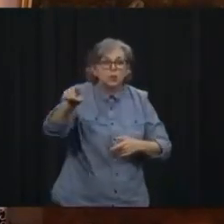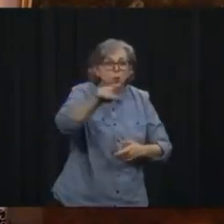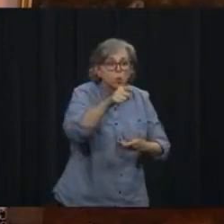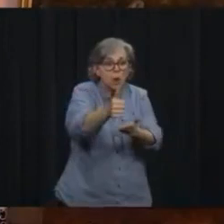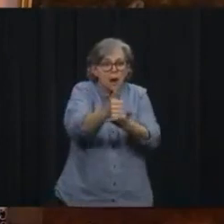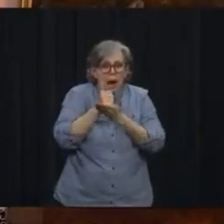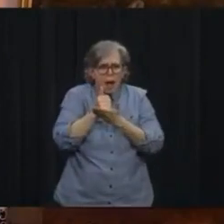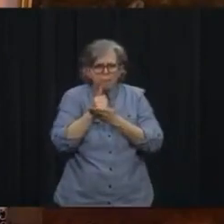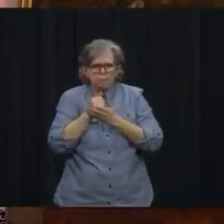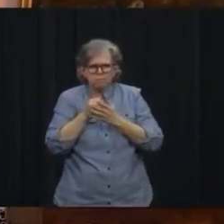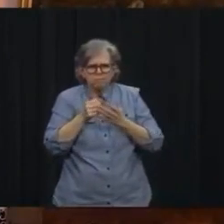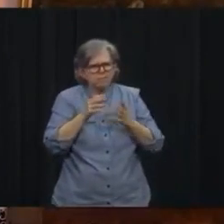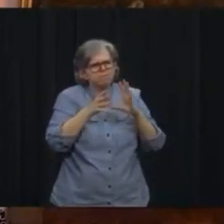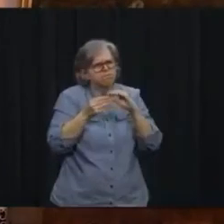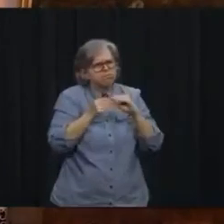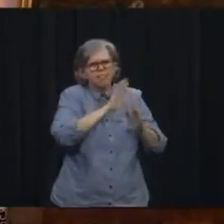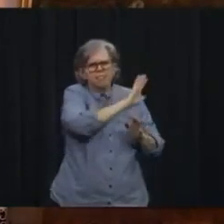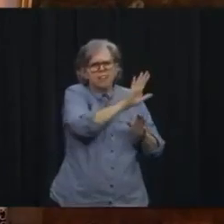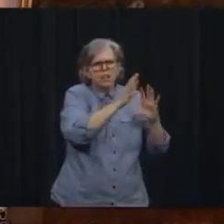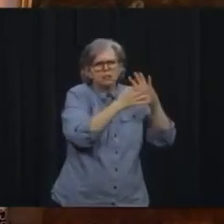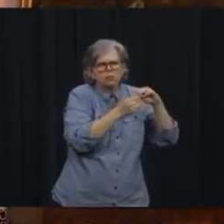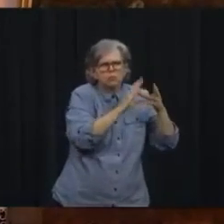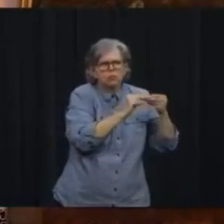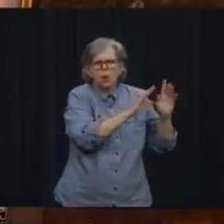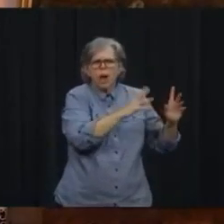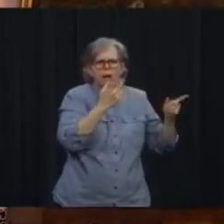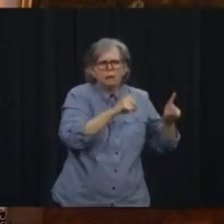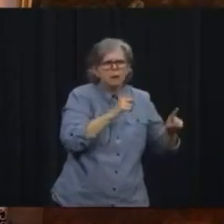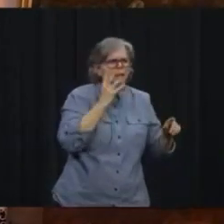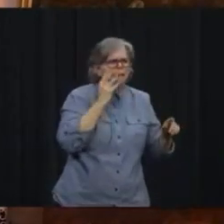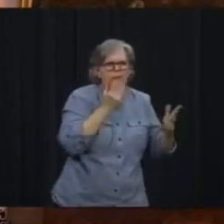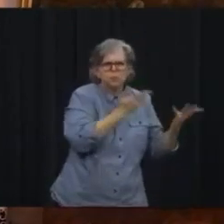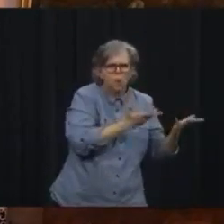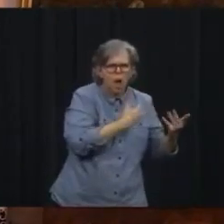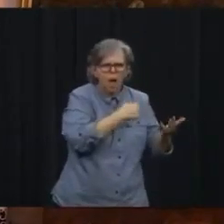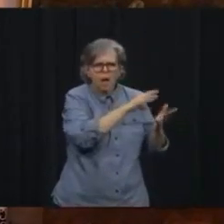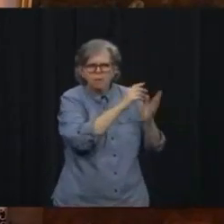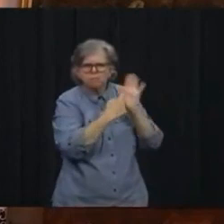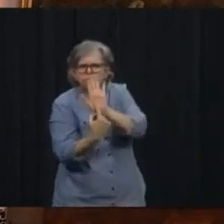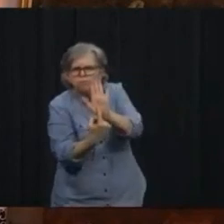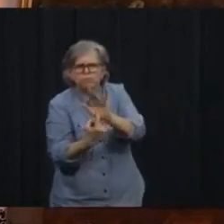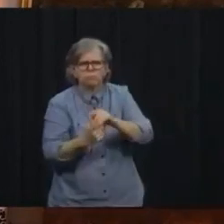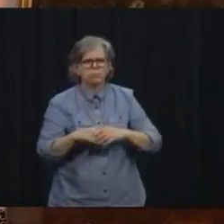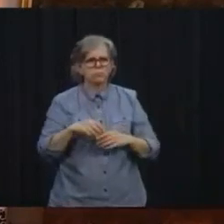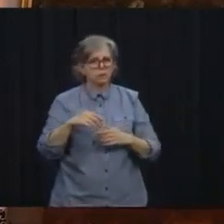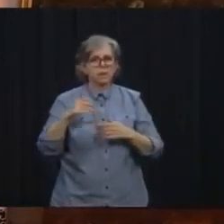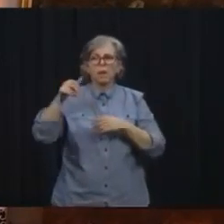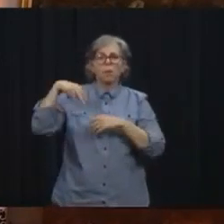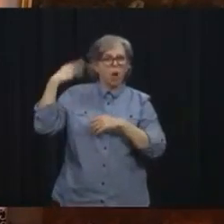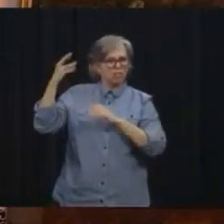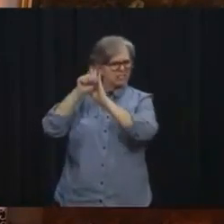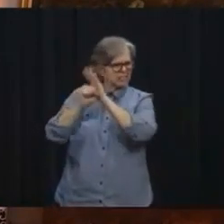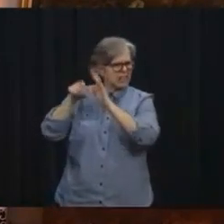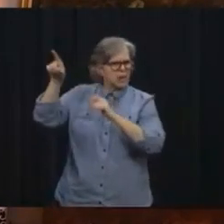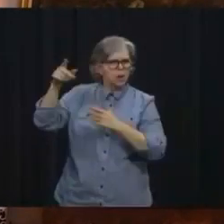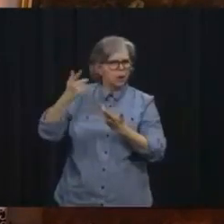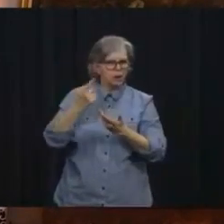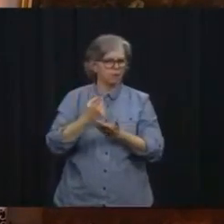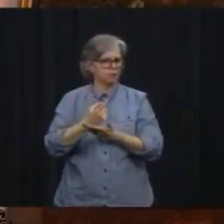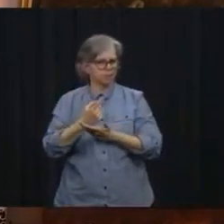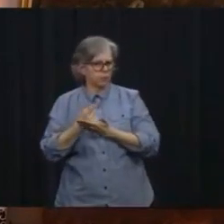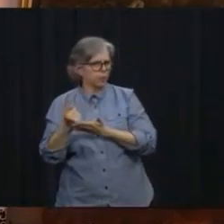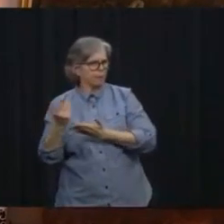cases, presumptives. They're creating whole tiers of doctors trained in preventive medicine who are taking on each high-risk